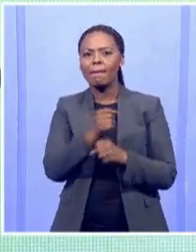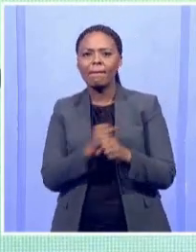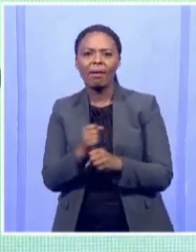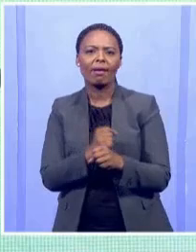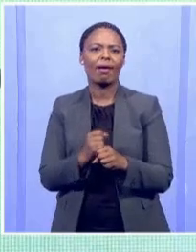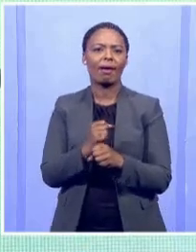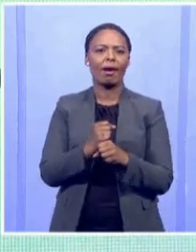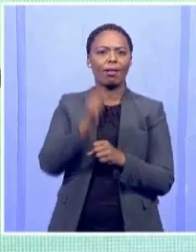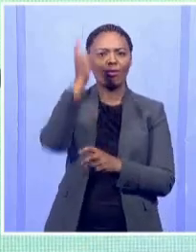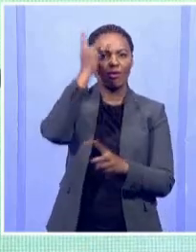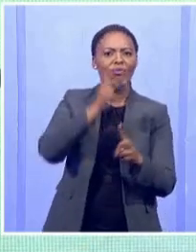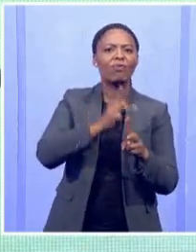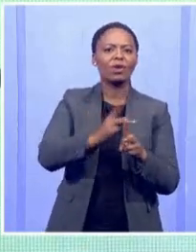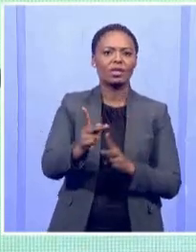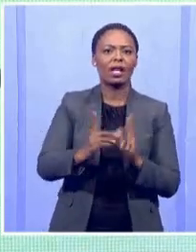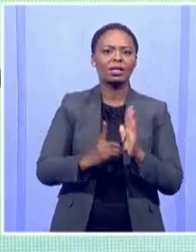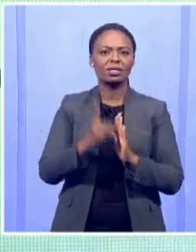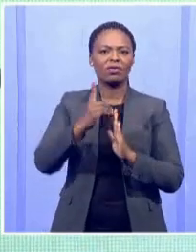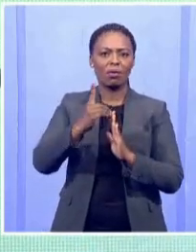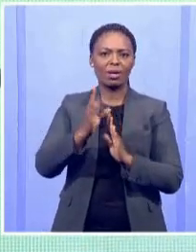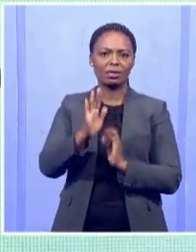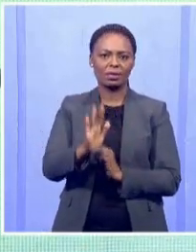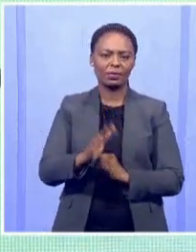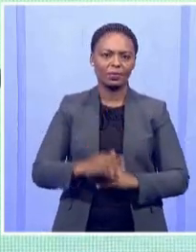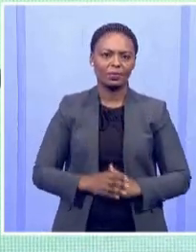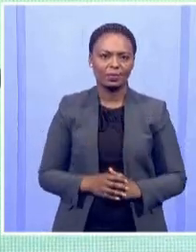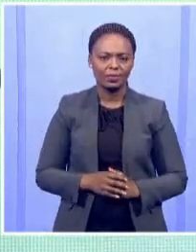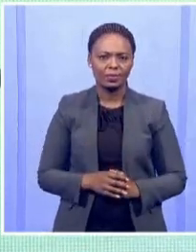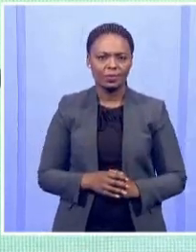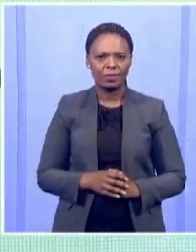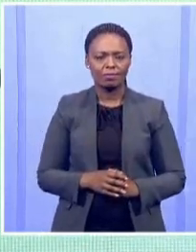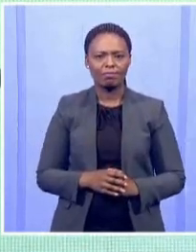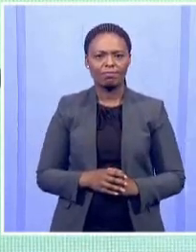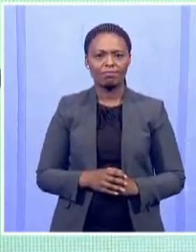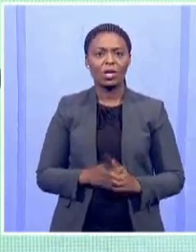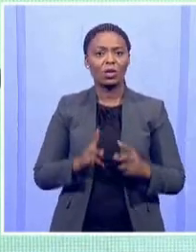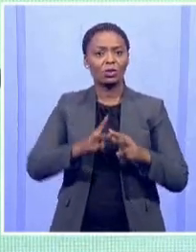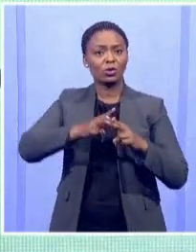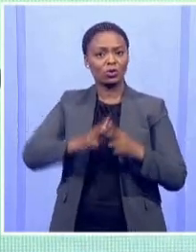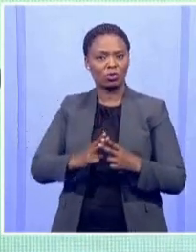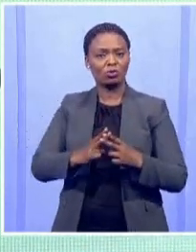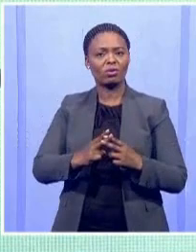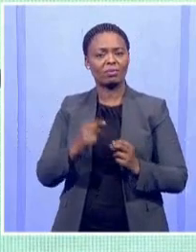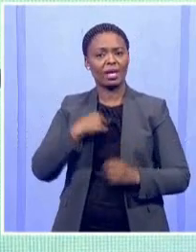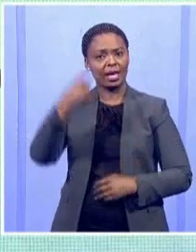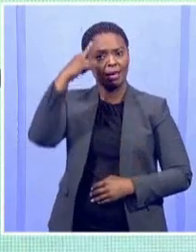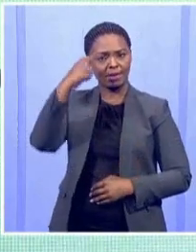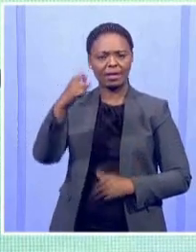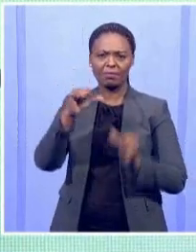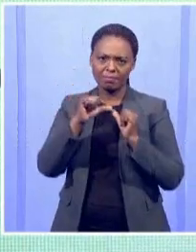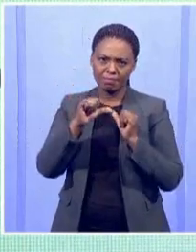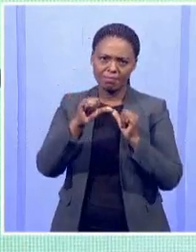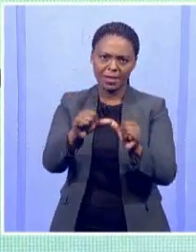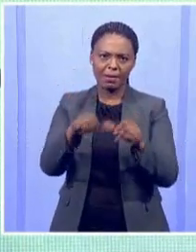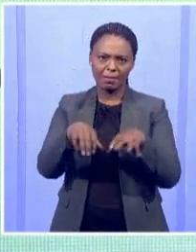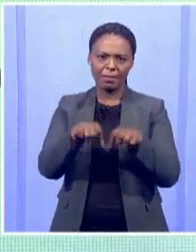and professional development. These are the tools which I believe that we must